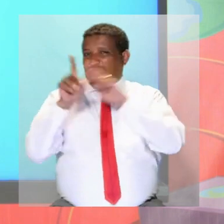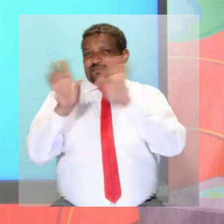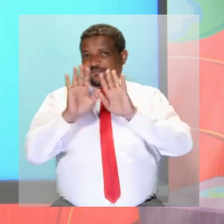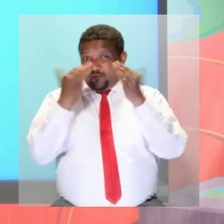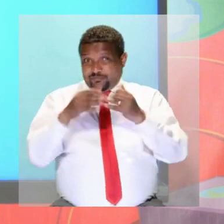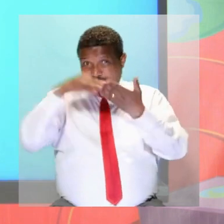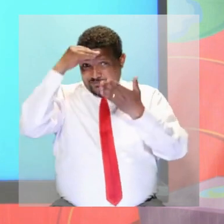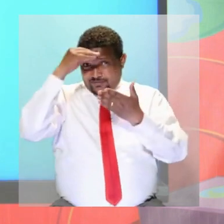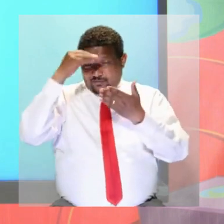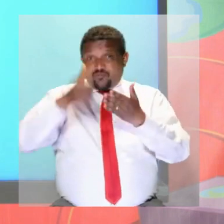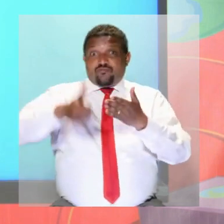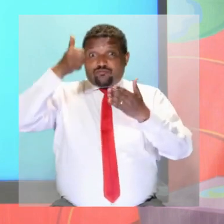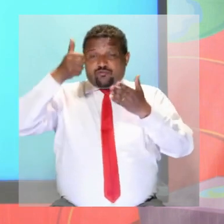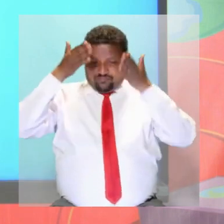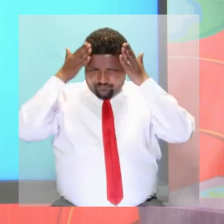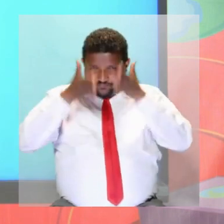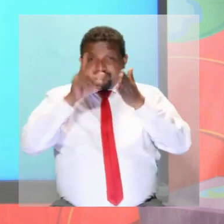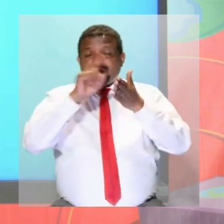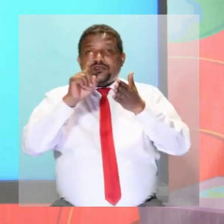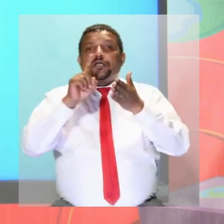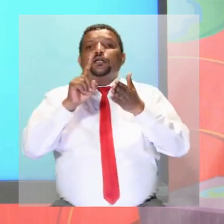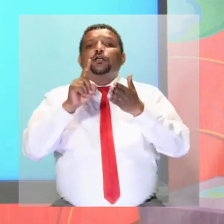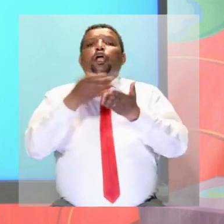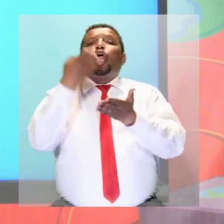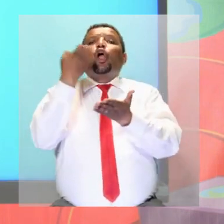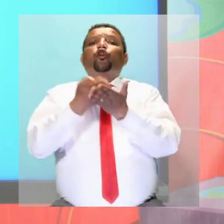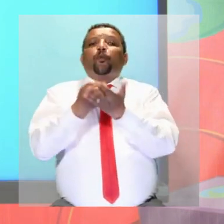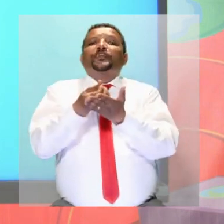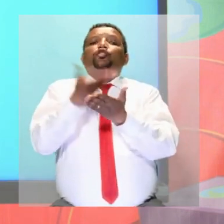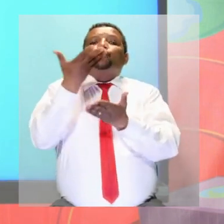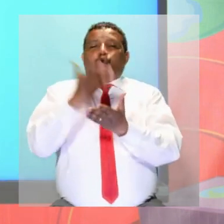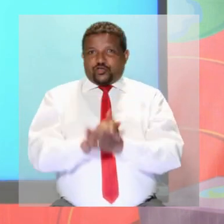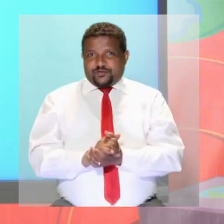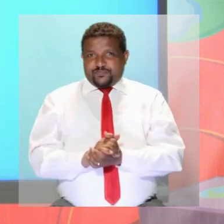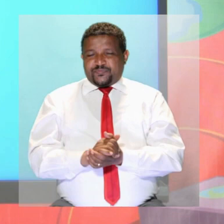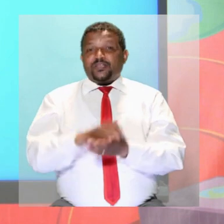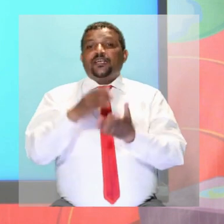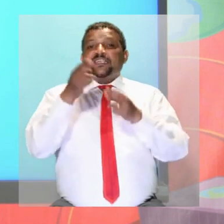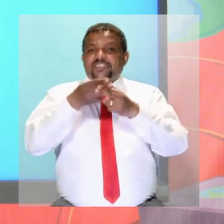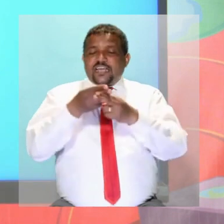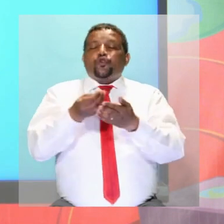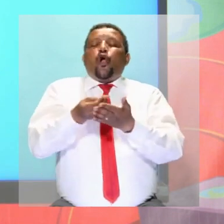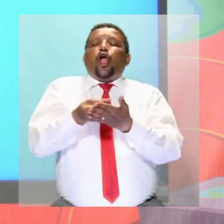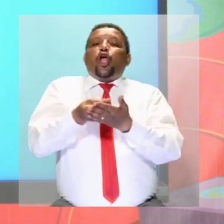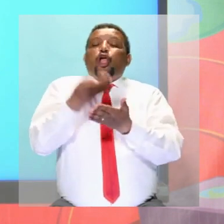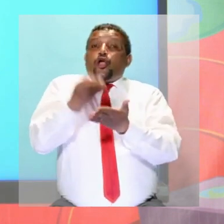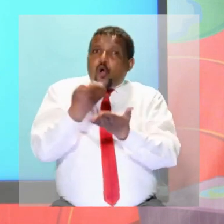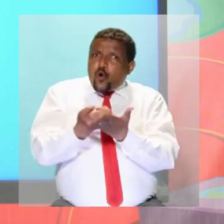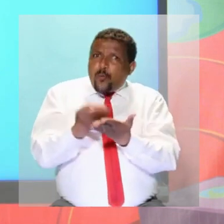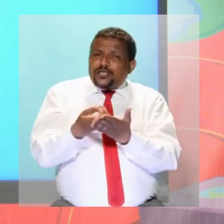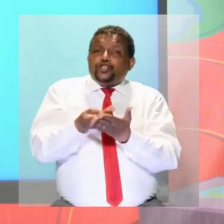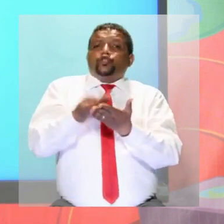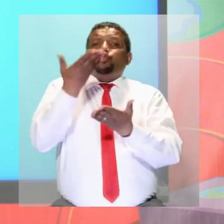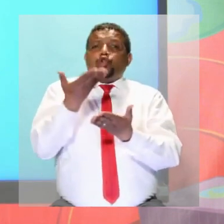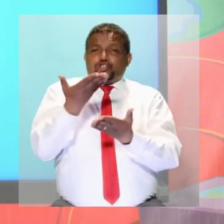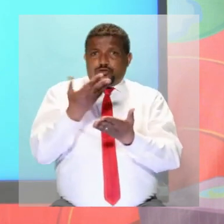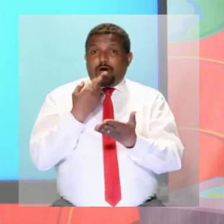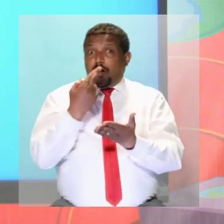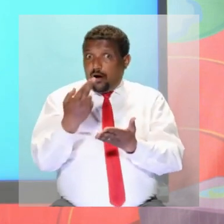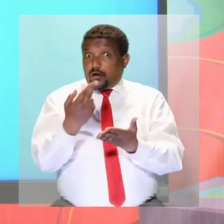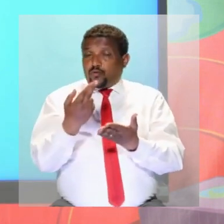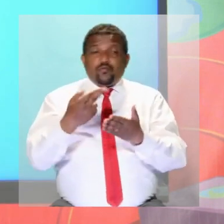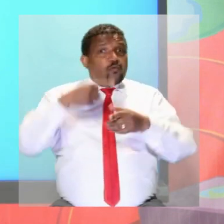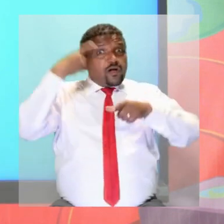concern. Our major concern is the scarce or economic resources. Scarce or economic resources are those resources that